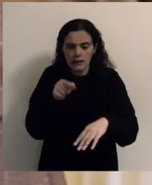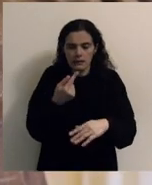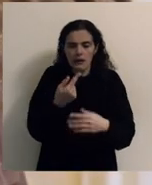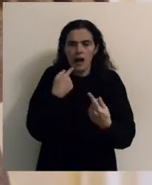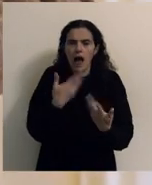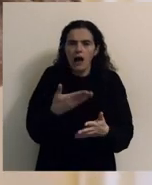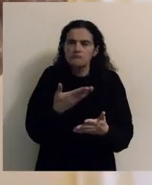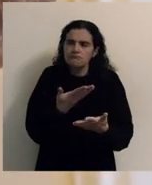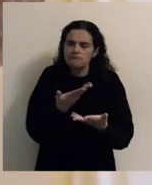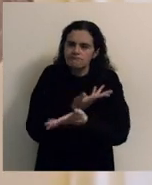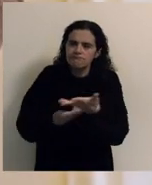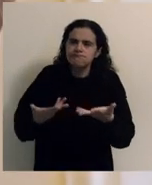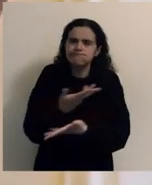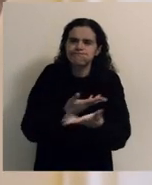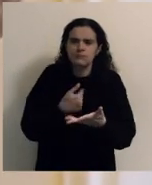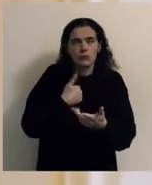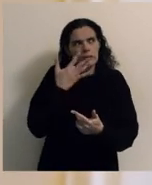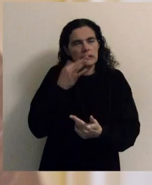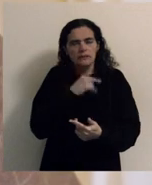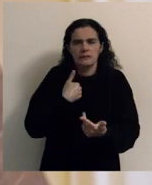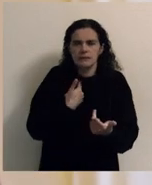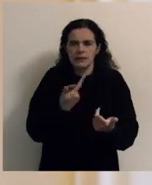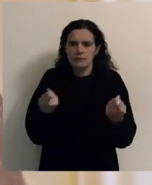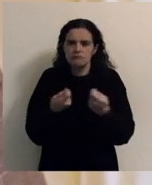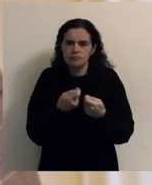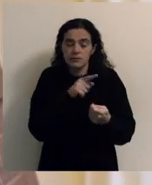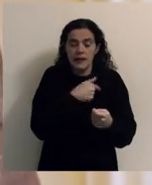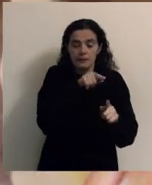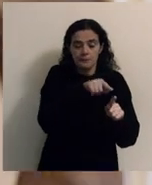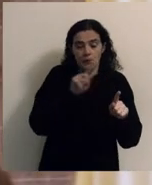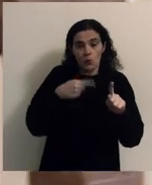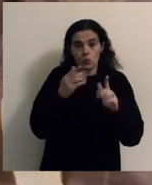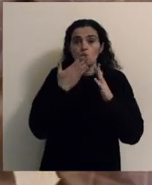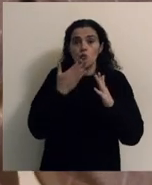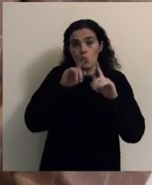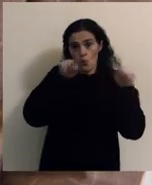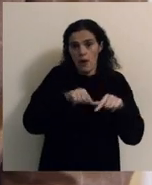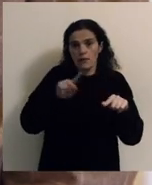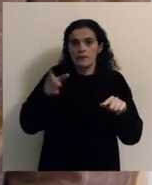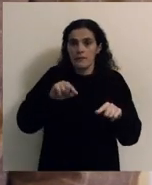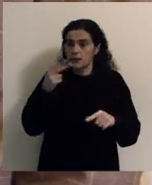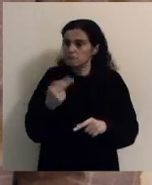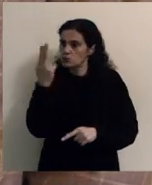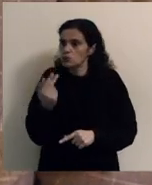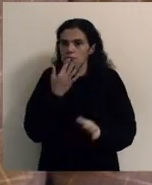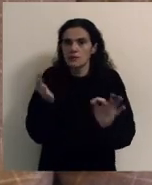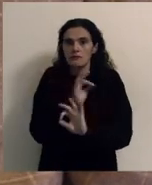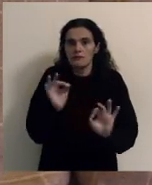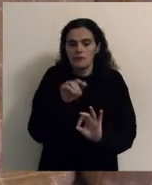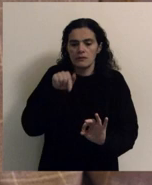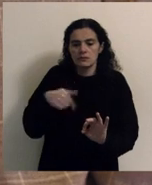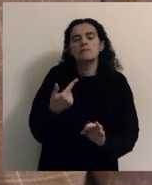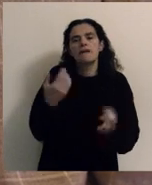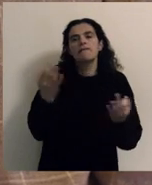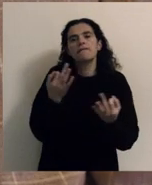beautiful dialogue that I tried to establish between the burned canvas and this wonderful painting. And indeed,